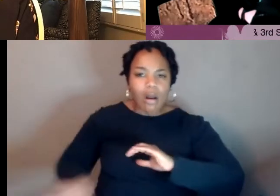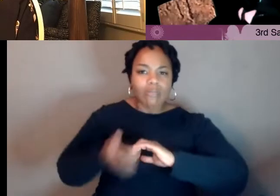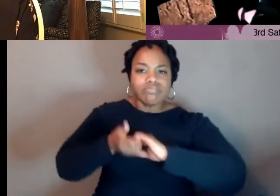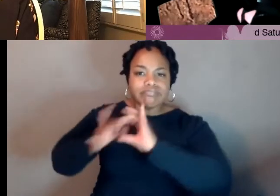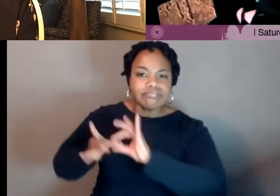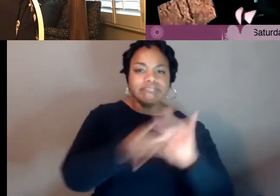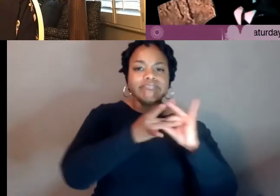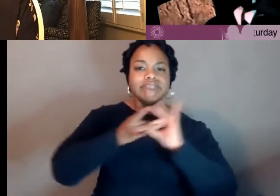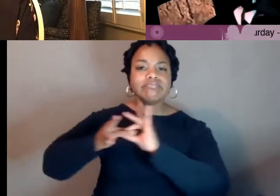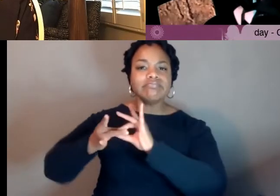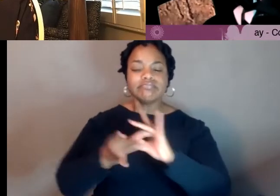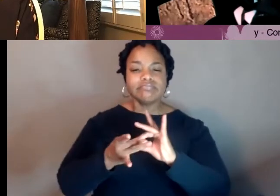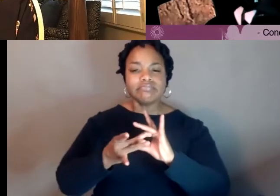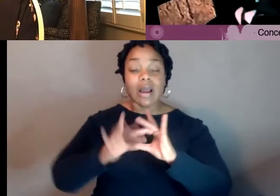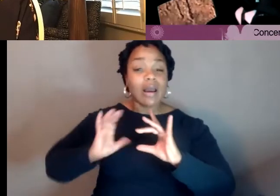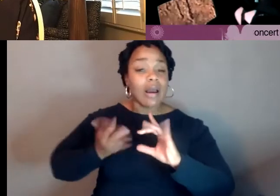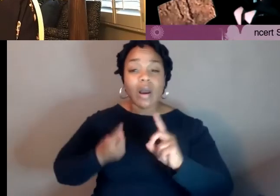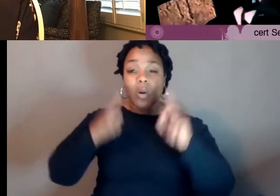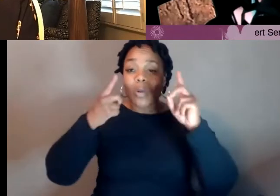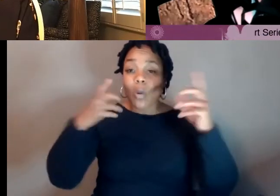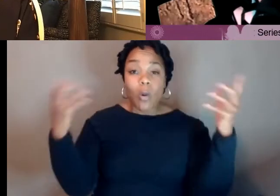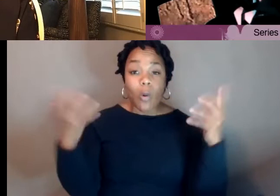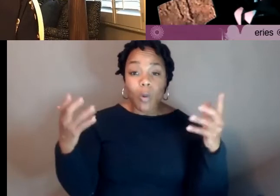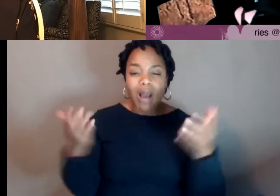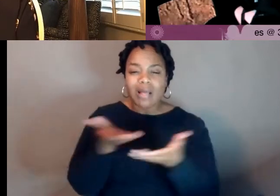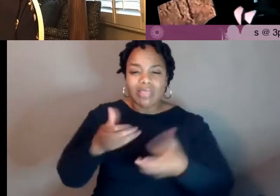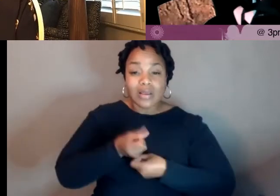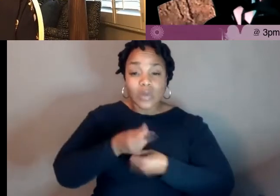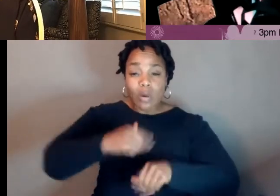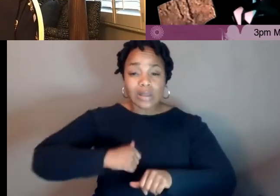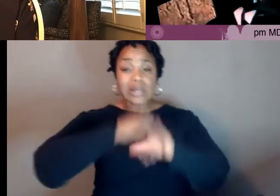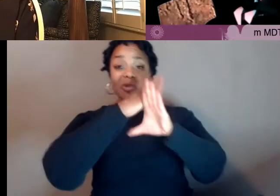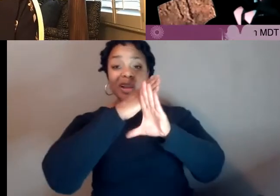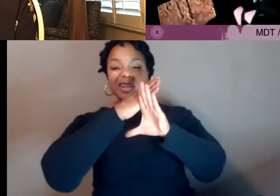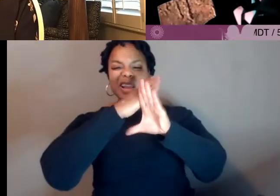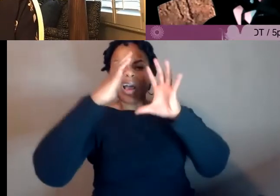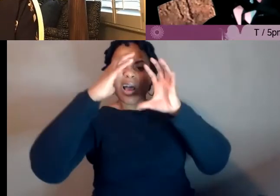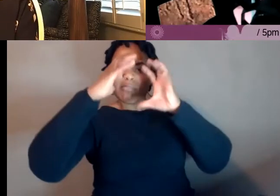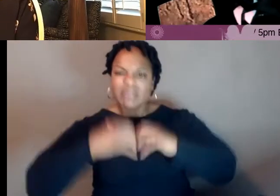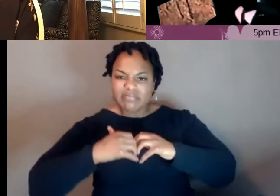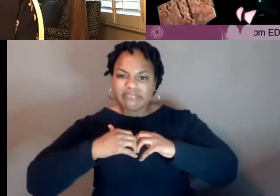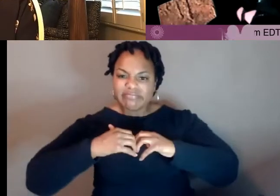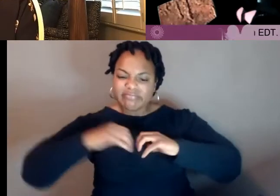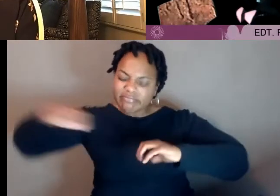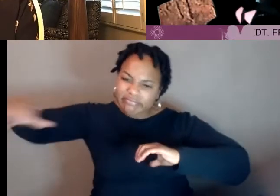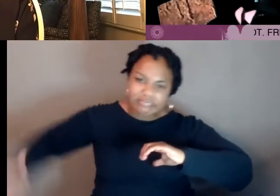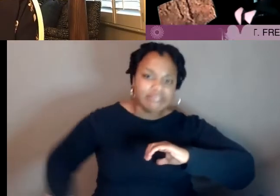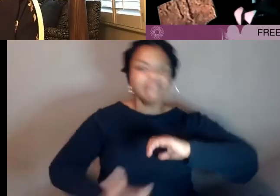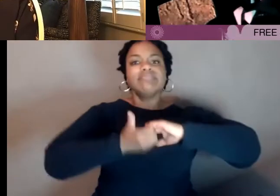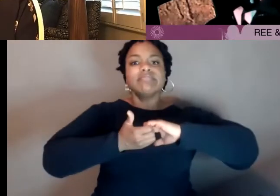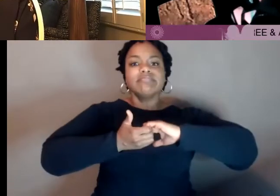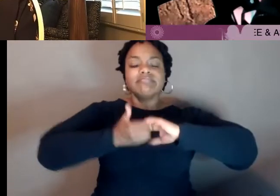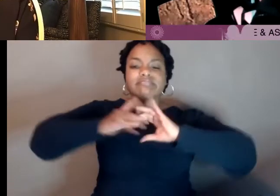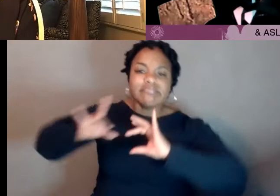be dropping walls of separation. We are all one. Nobody before,